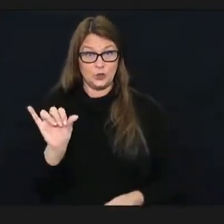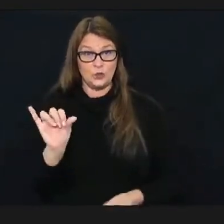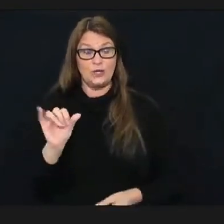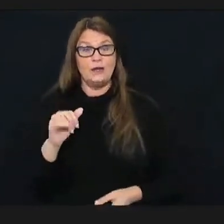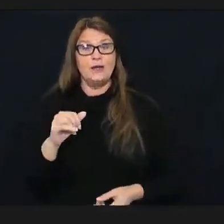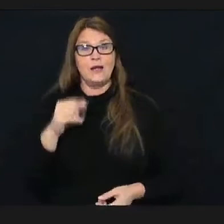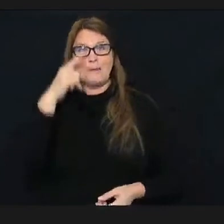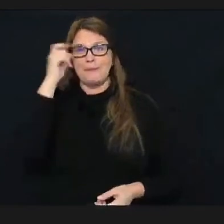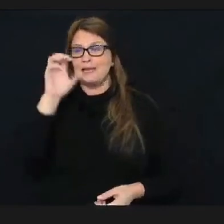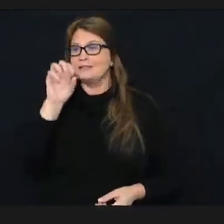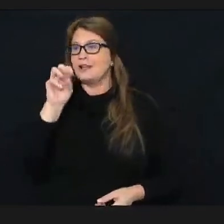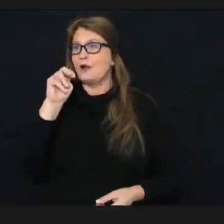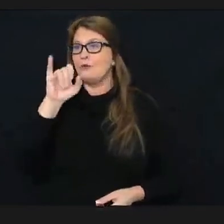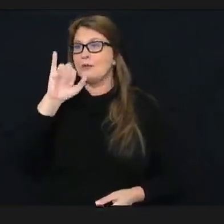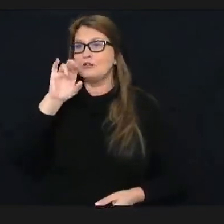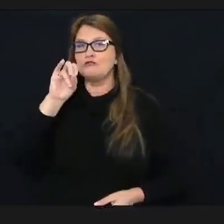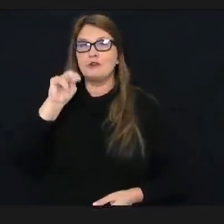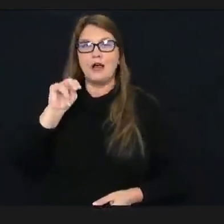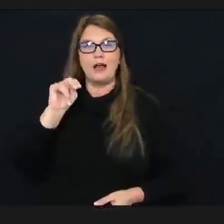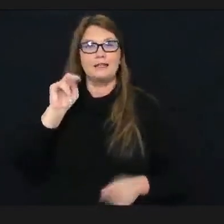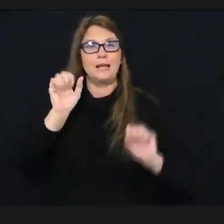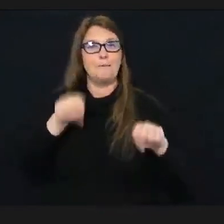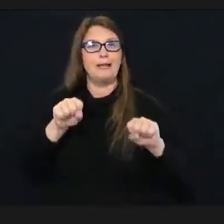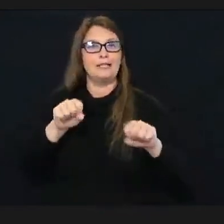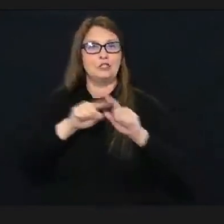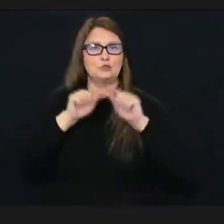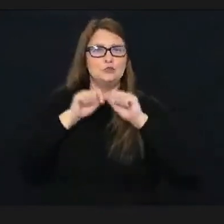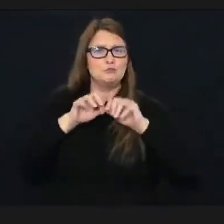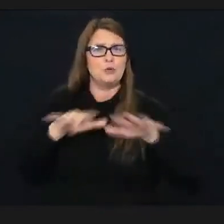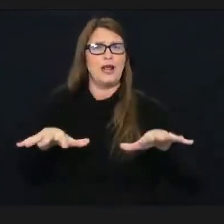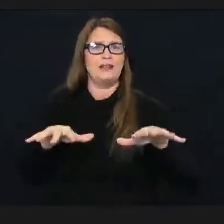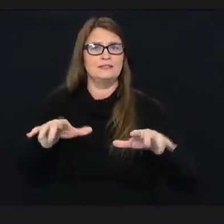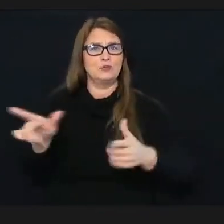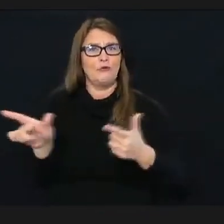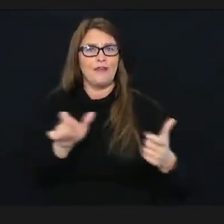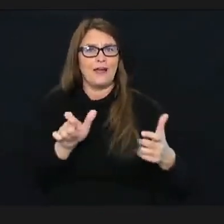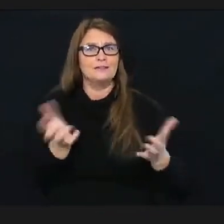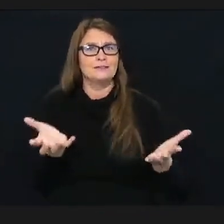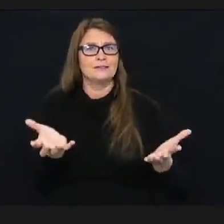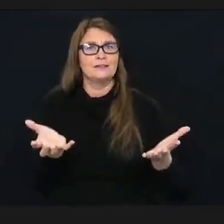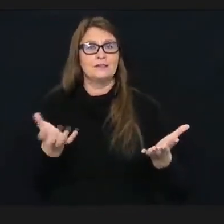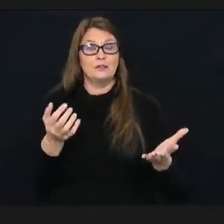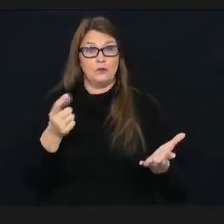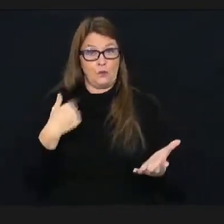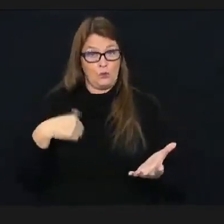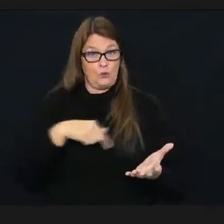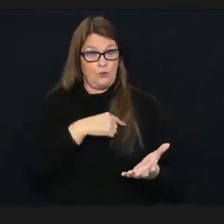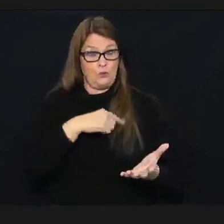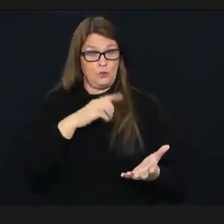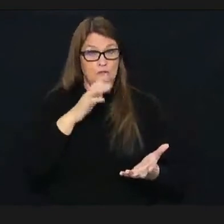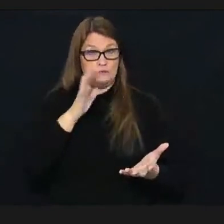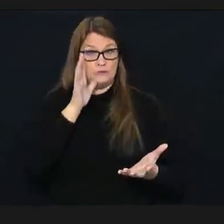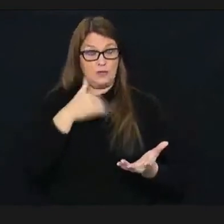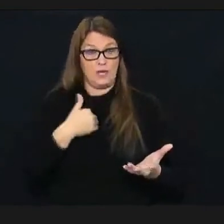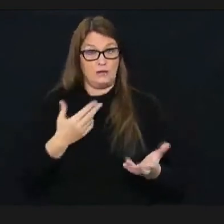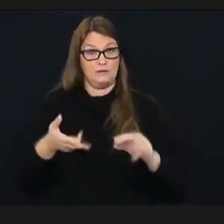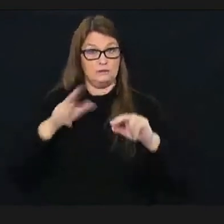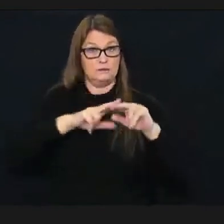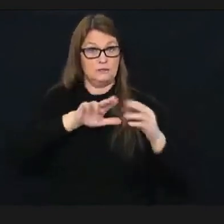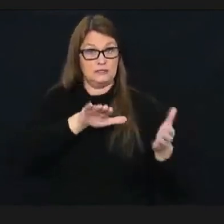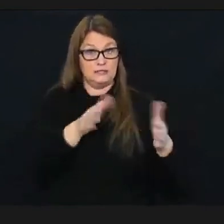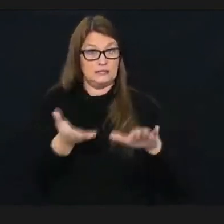because of Omicron's vast spread and its infectious rate, if you think our death rate will go up